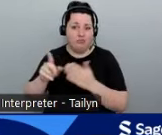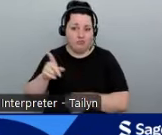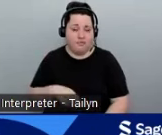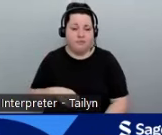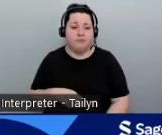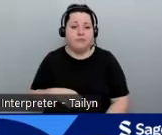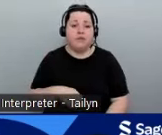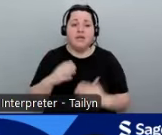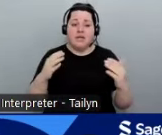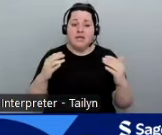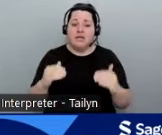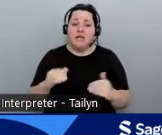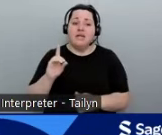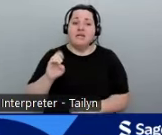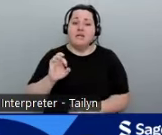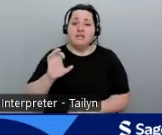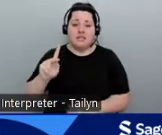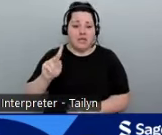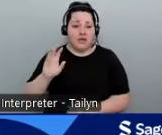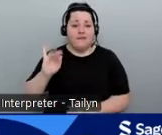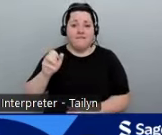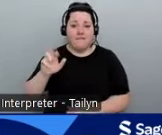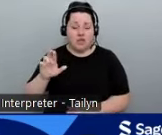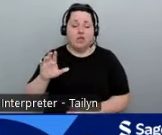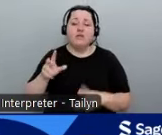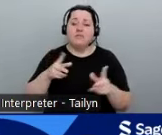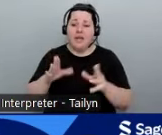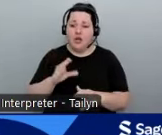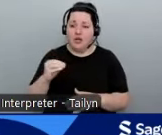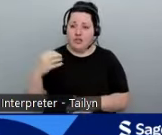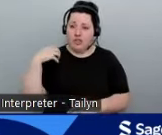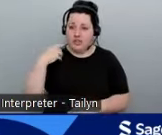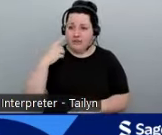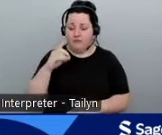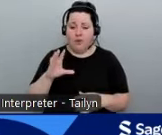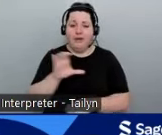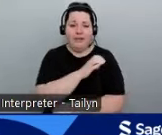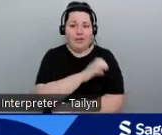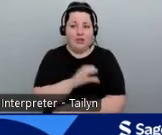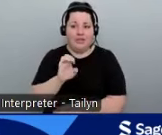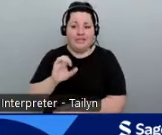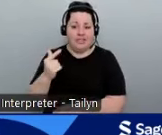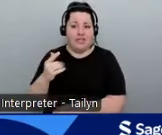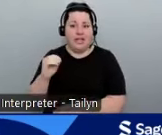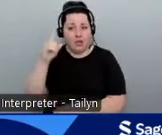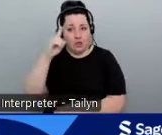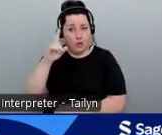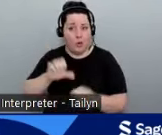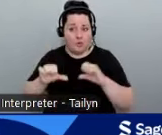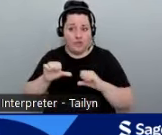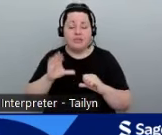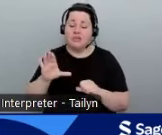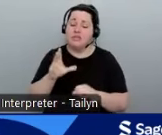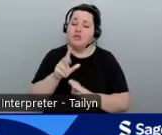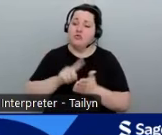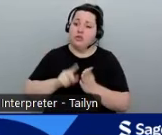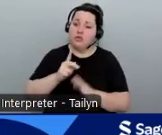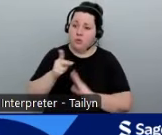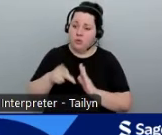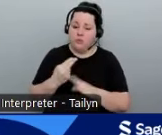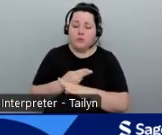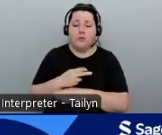Next, Dr. Derek Fisher is the editor-in-chief of Clinical EEG and Neuroscience. His research program utilizes EEG